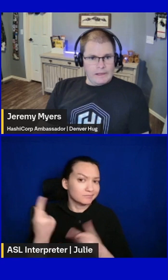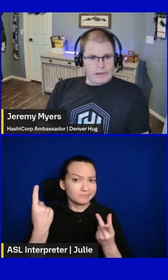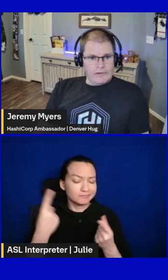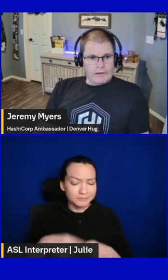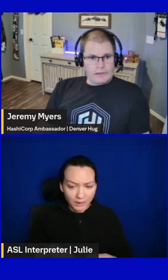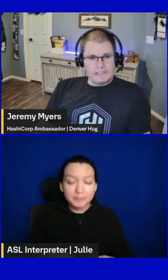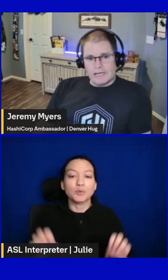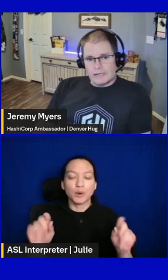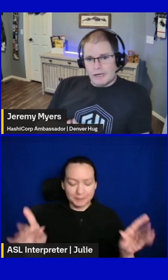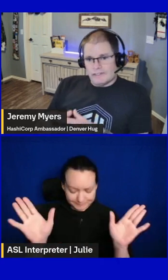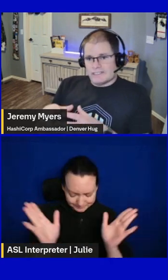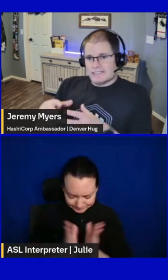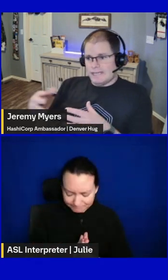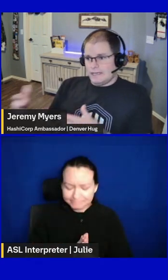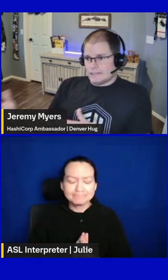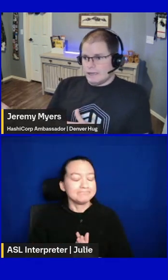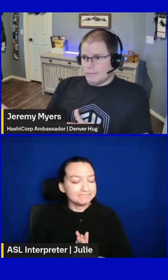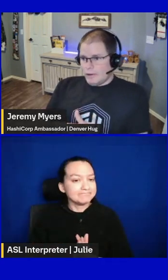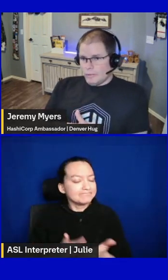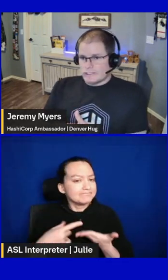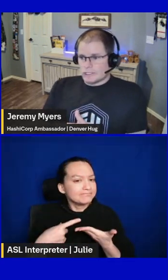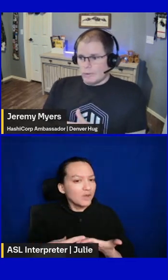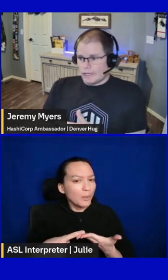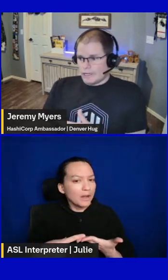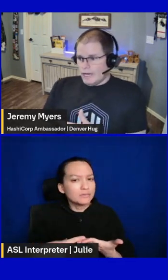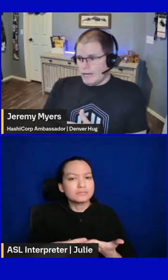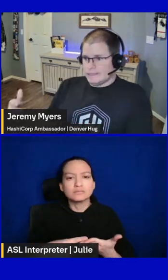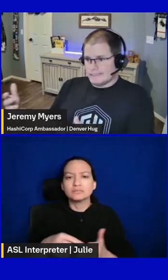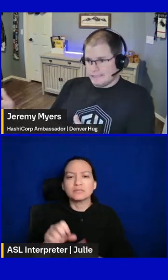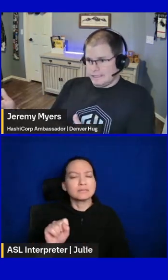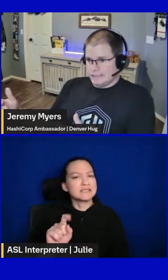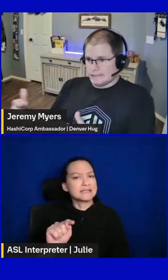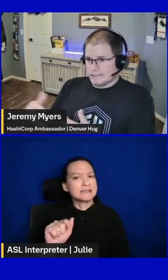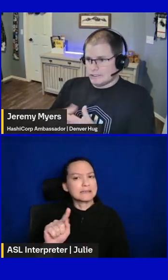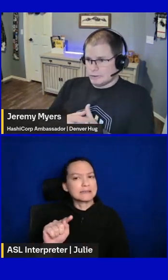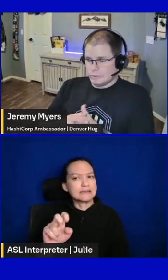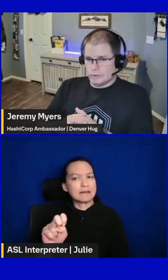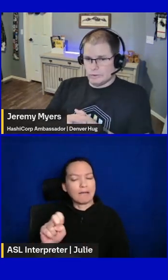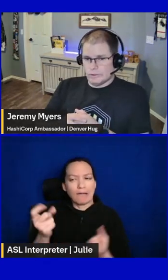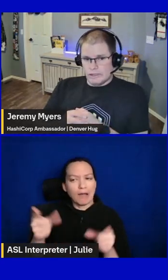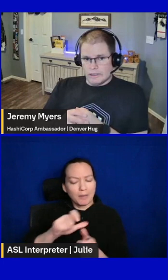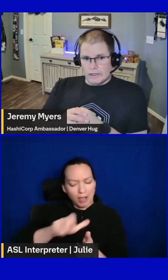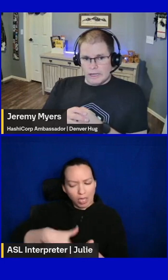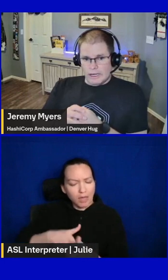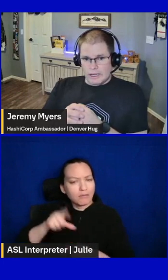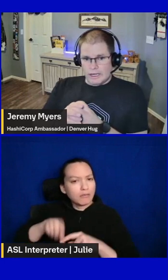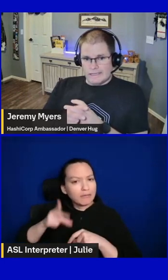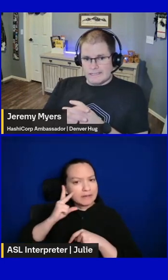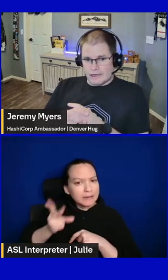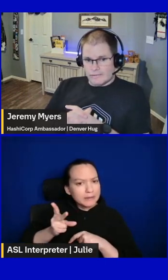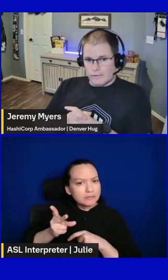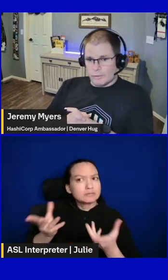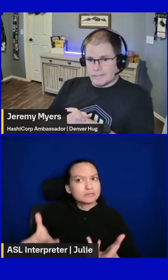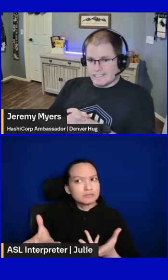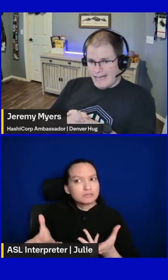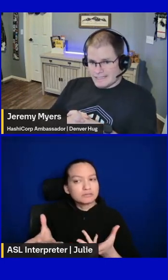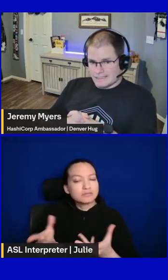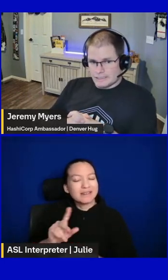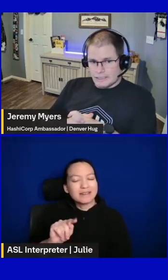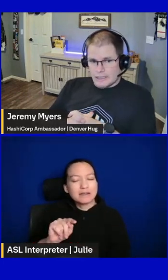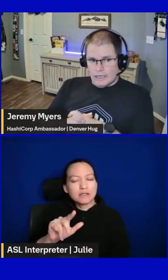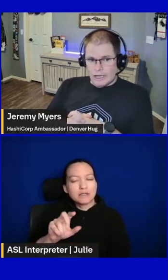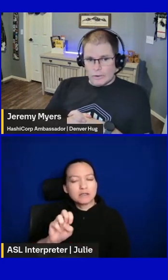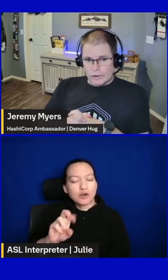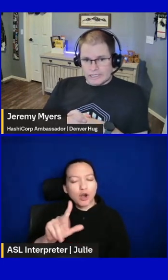So yeah, let's talk about the state, about what's going on behind the scenes to a Terraform